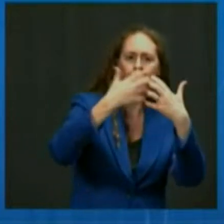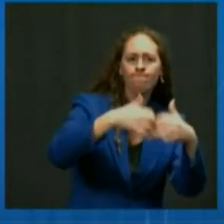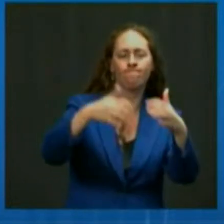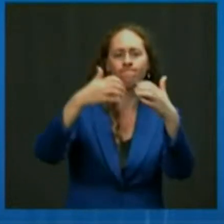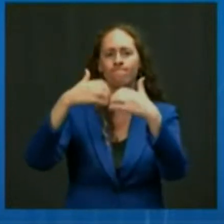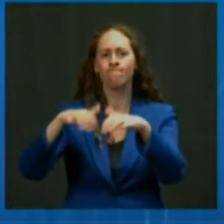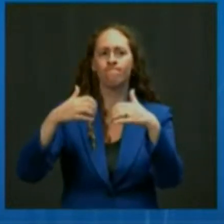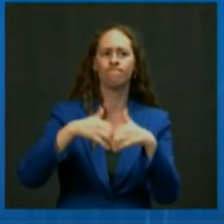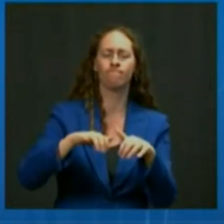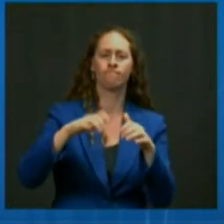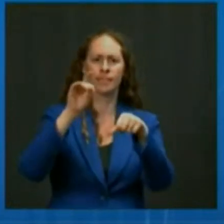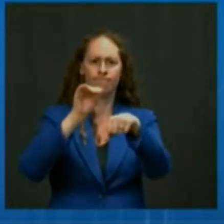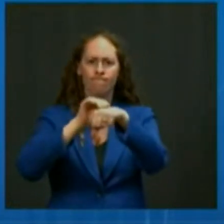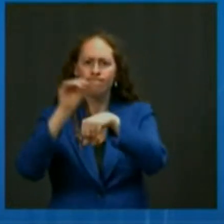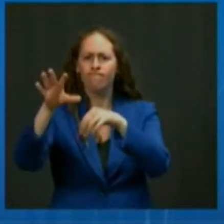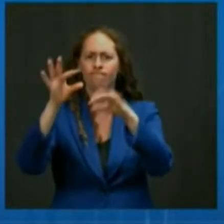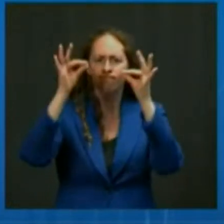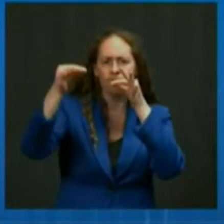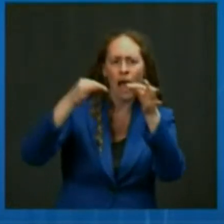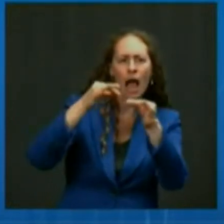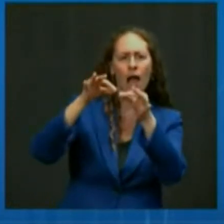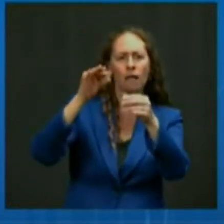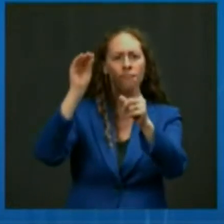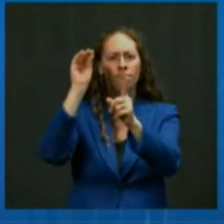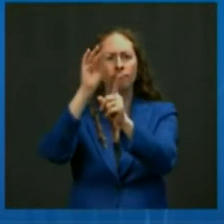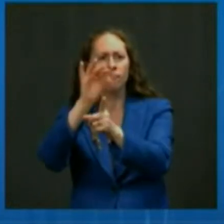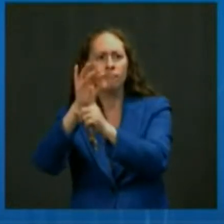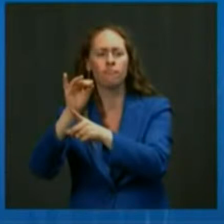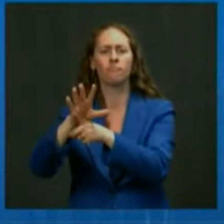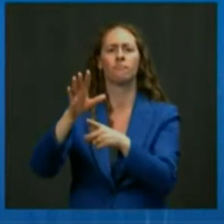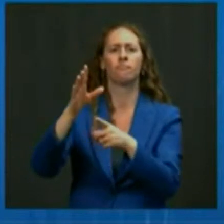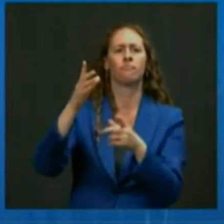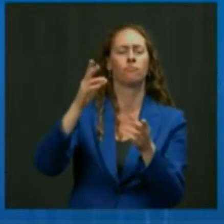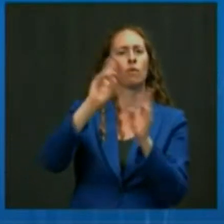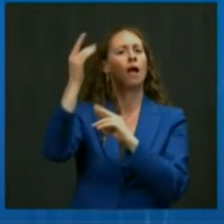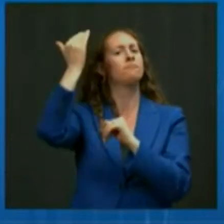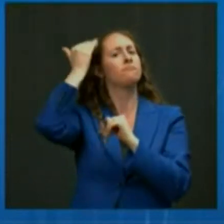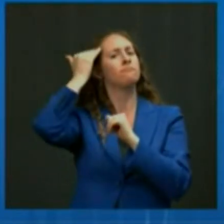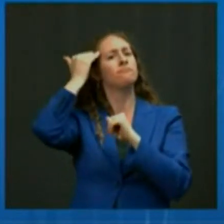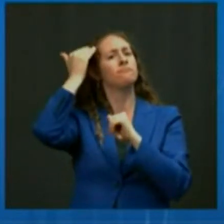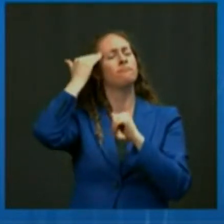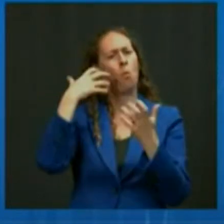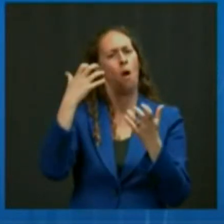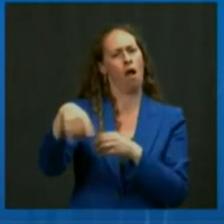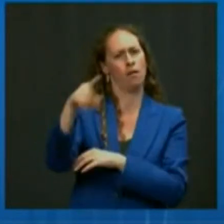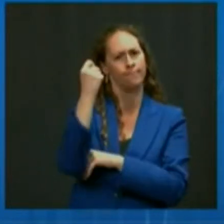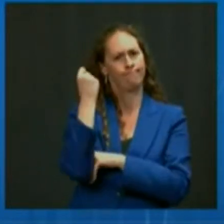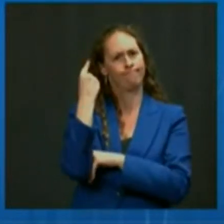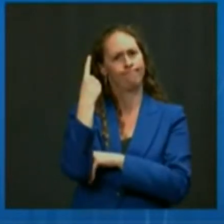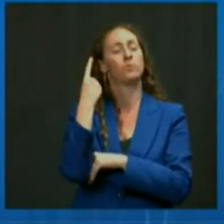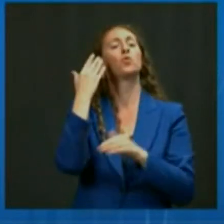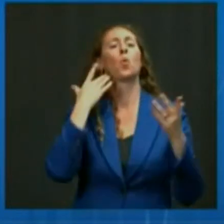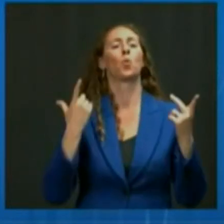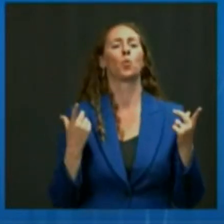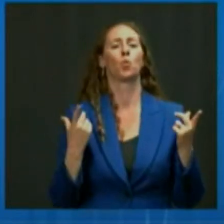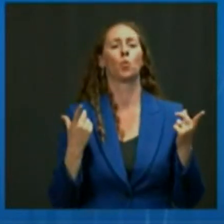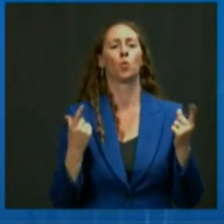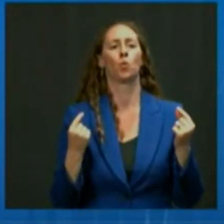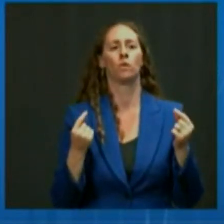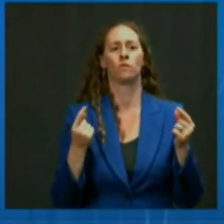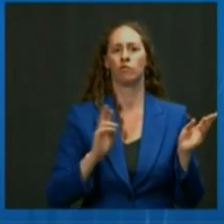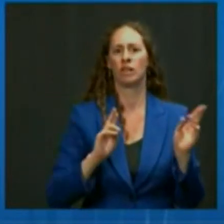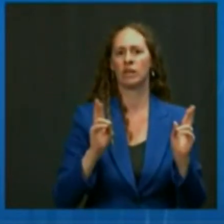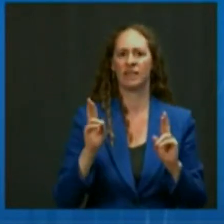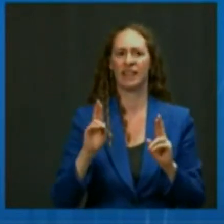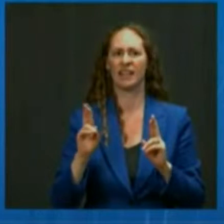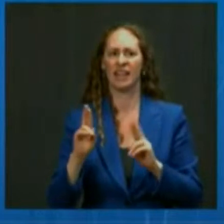So when we were ready to go and start offering boosters, everybody understands what has to be done and who needs to be boosted. And that is why we are announcing